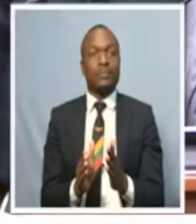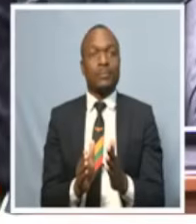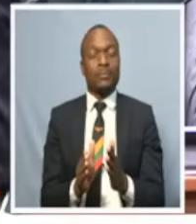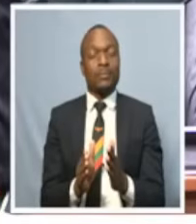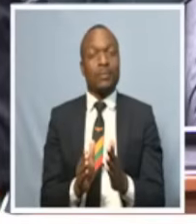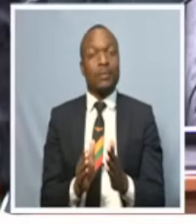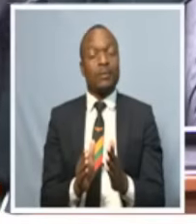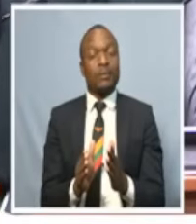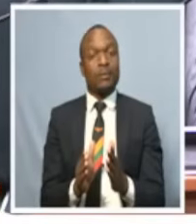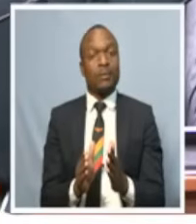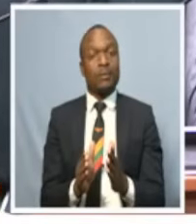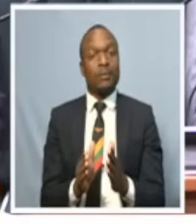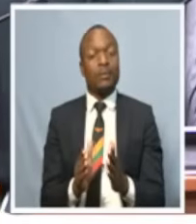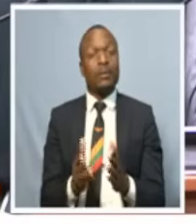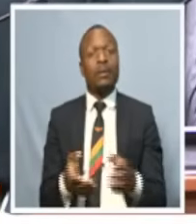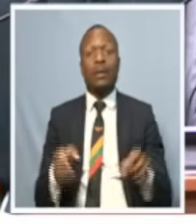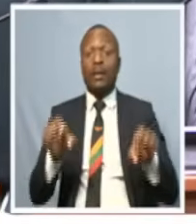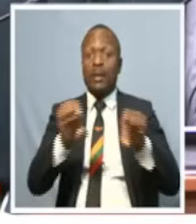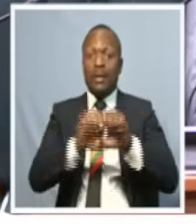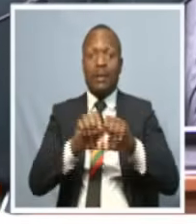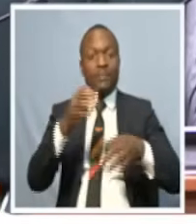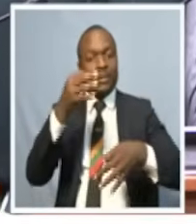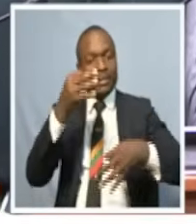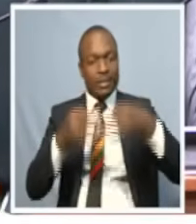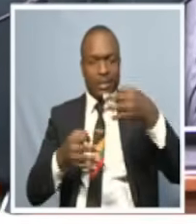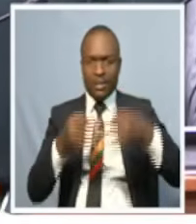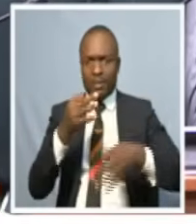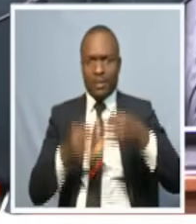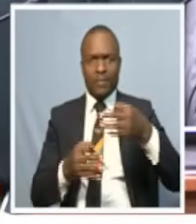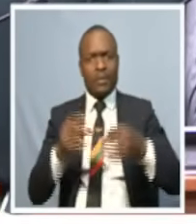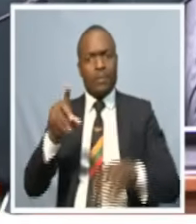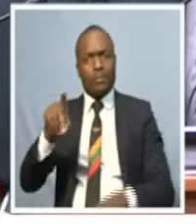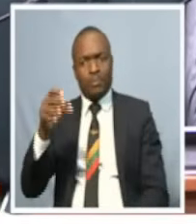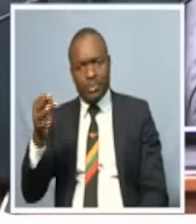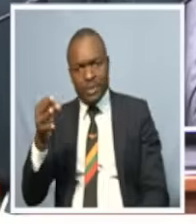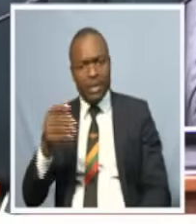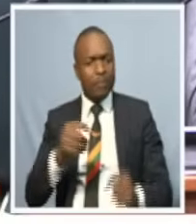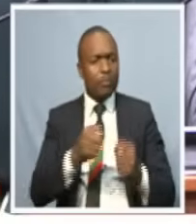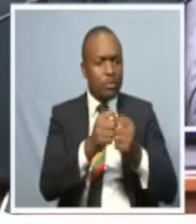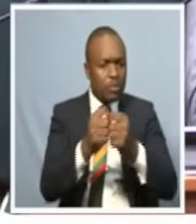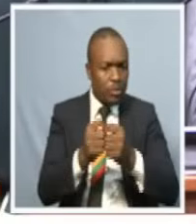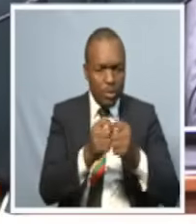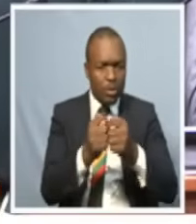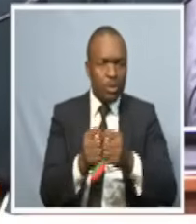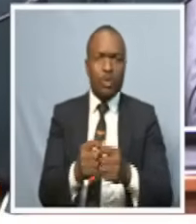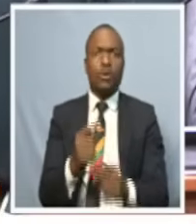irrespective of whether somebody is PF, Tonse,